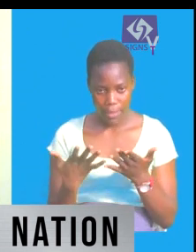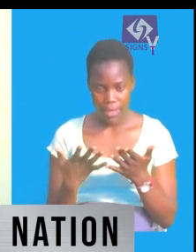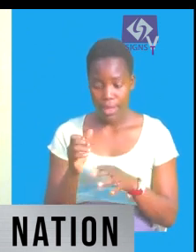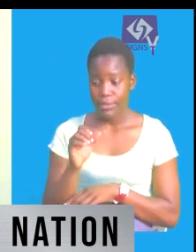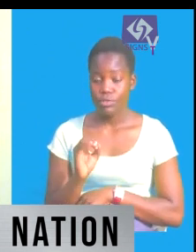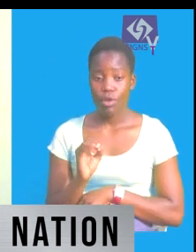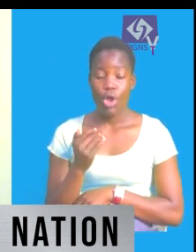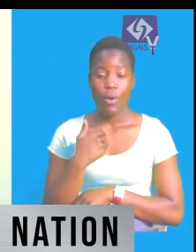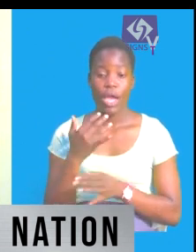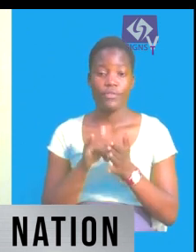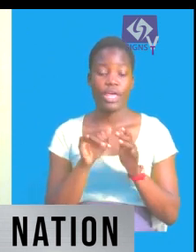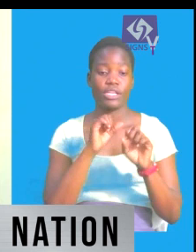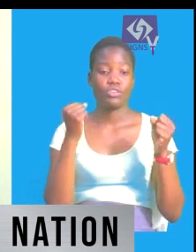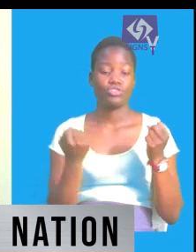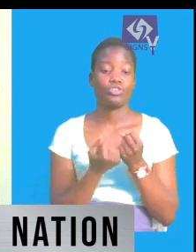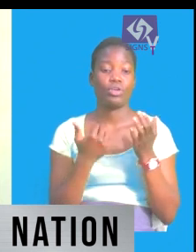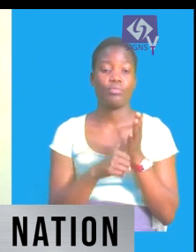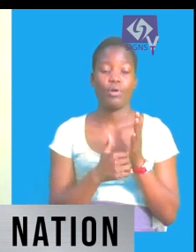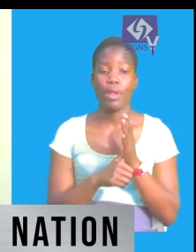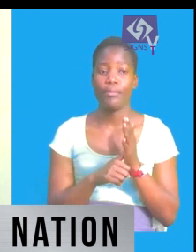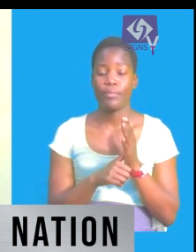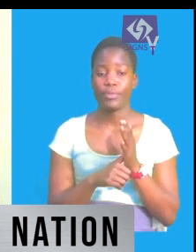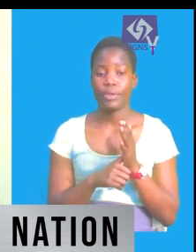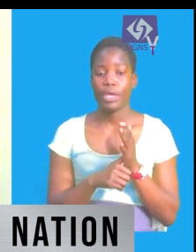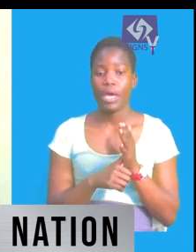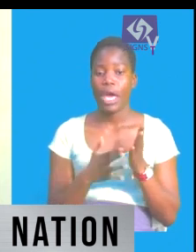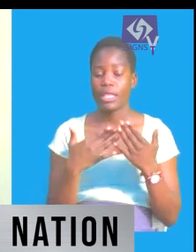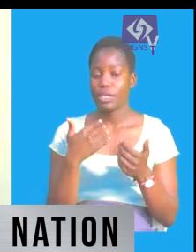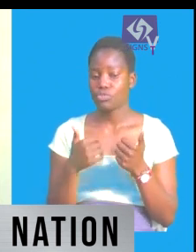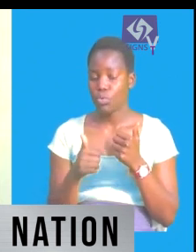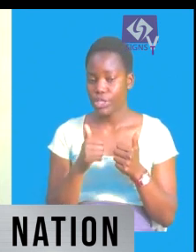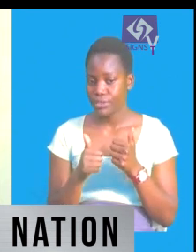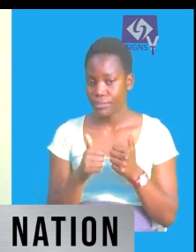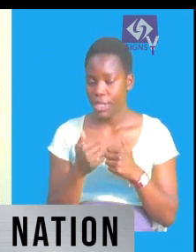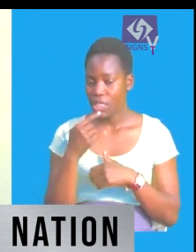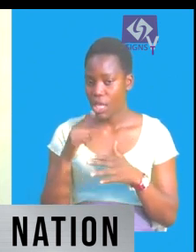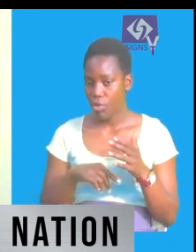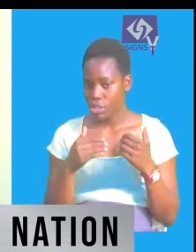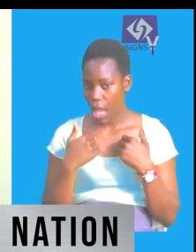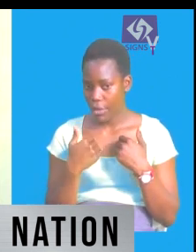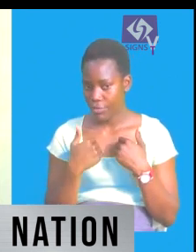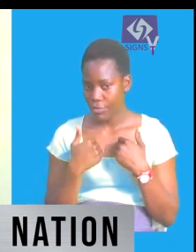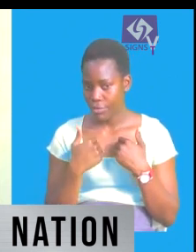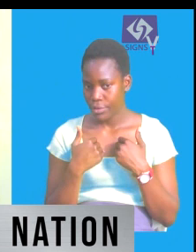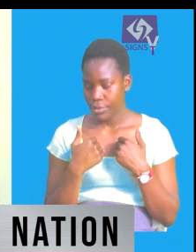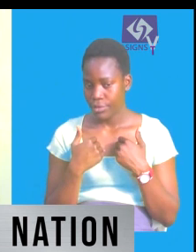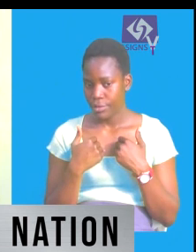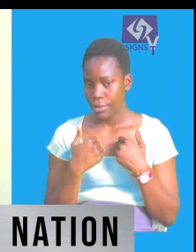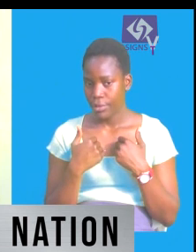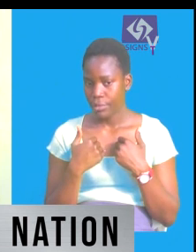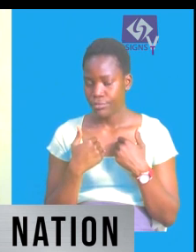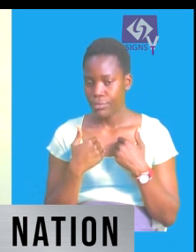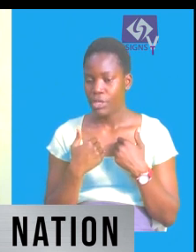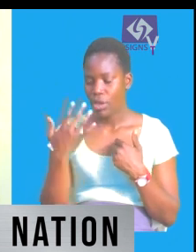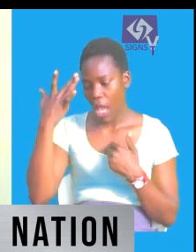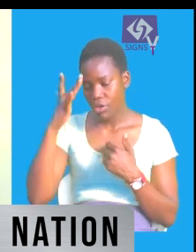there is that social fabric. Our norms are eroding. We don't have whatever in the society, and I don't know